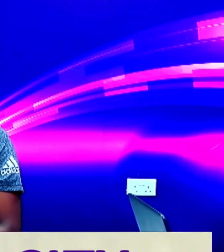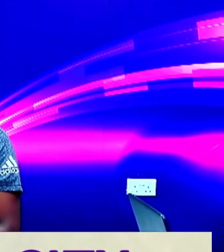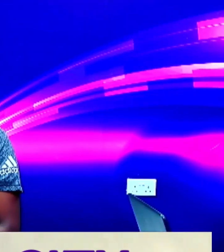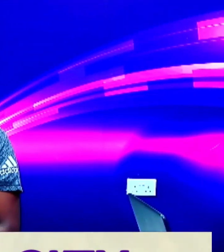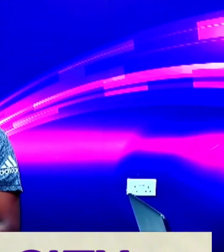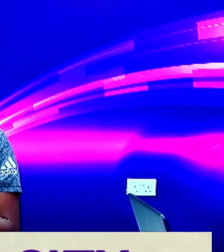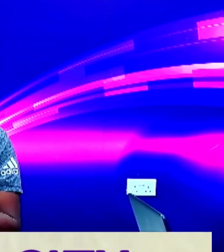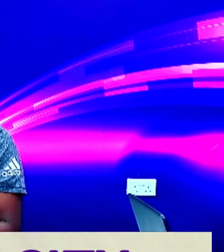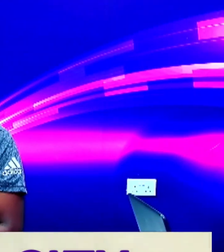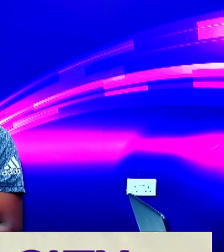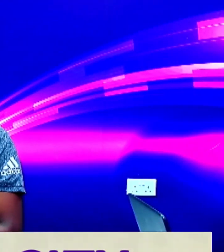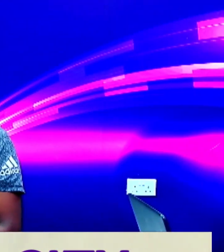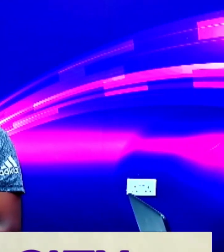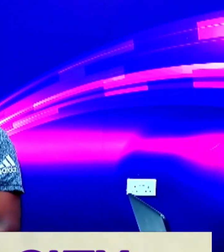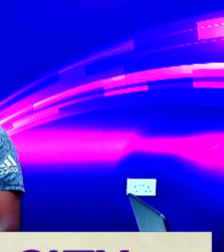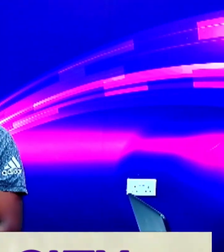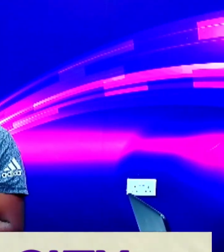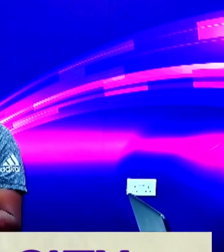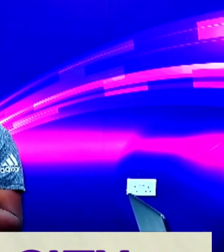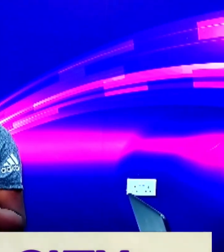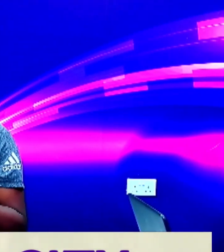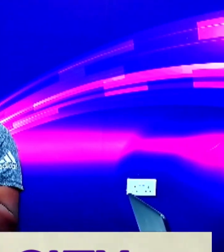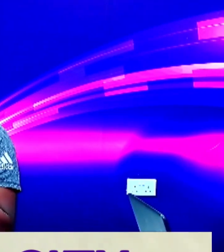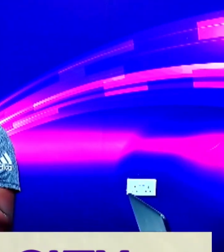Thank you very much, Felix.